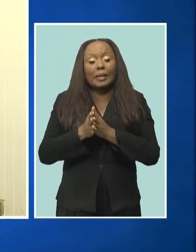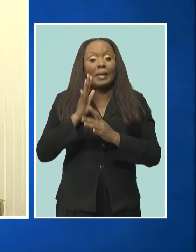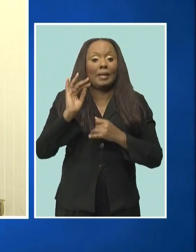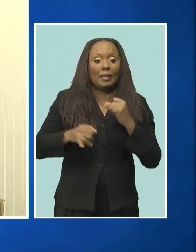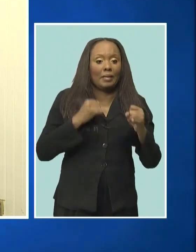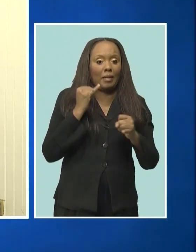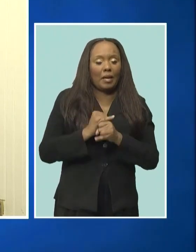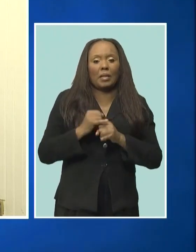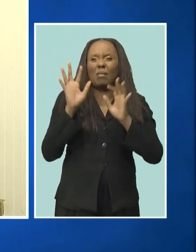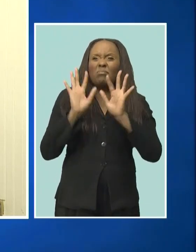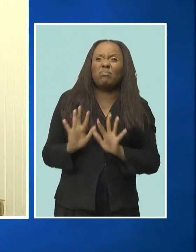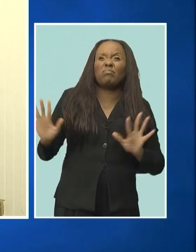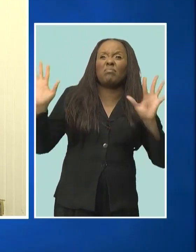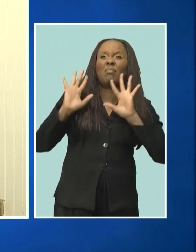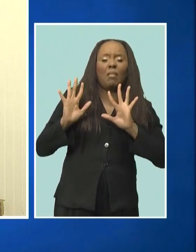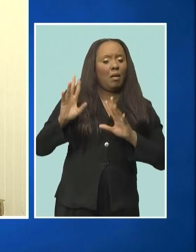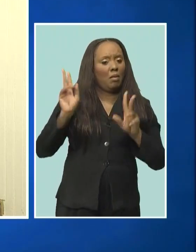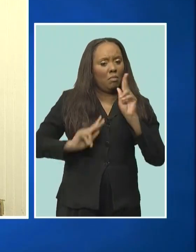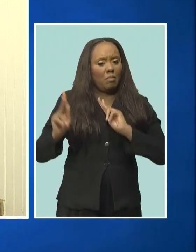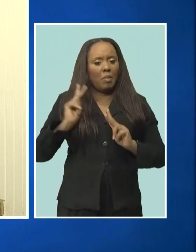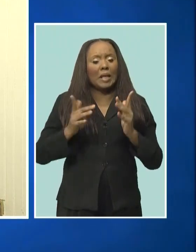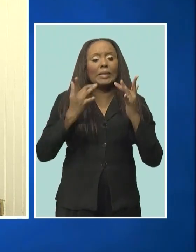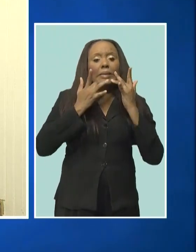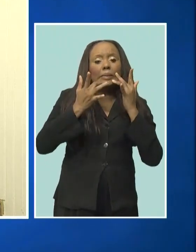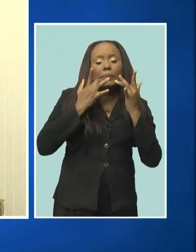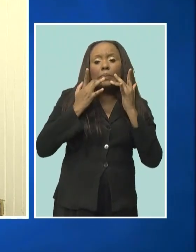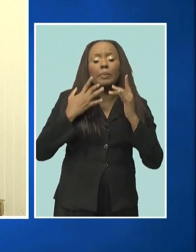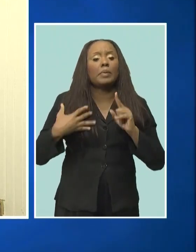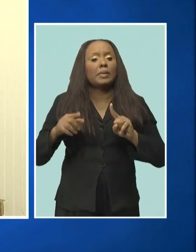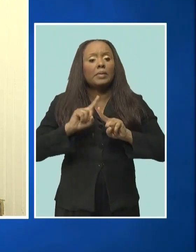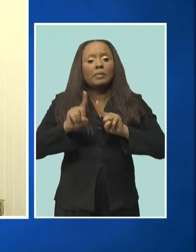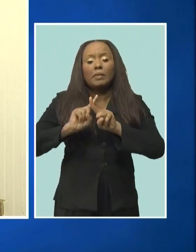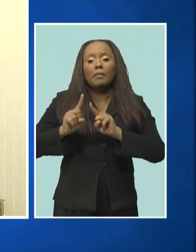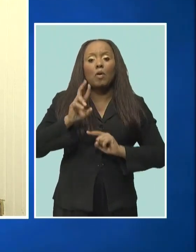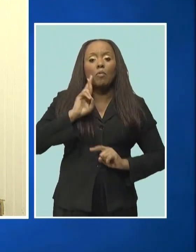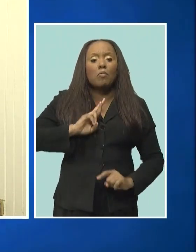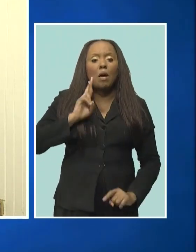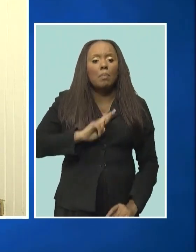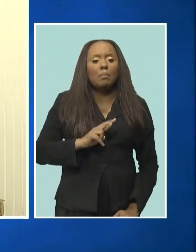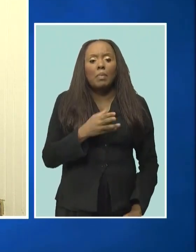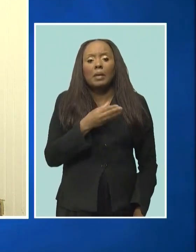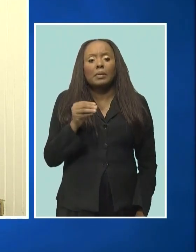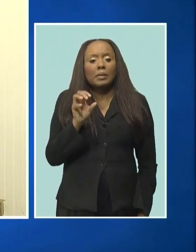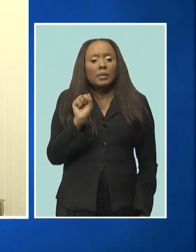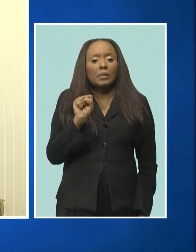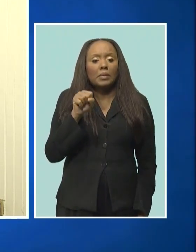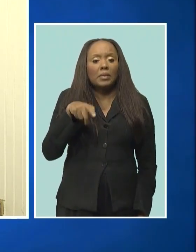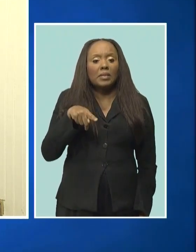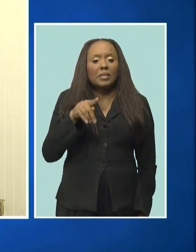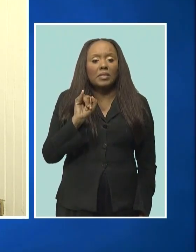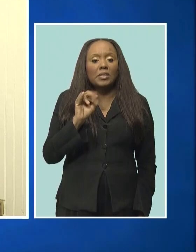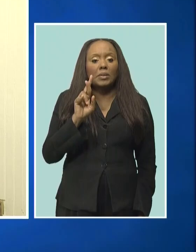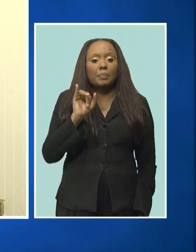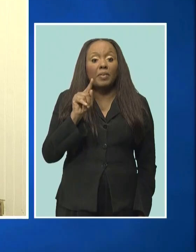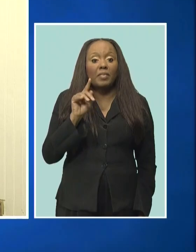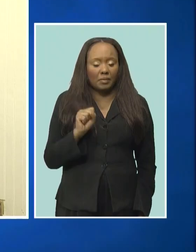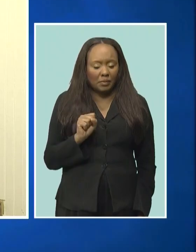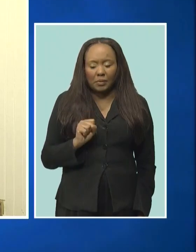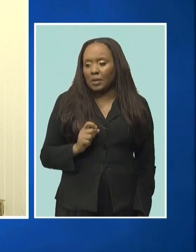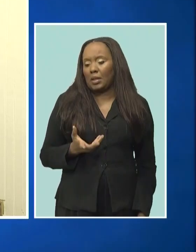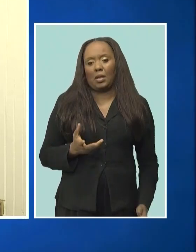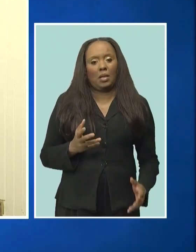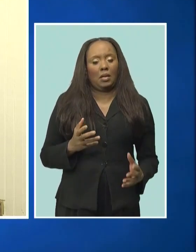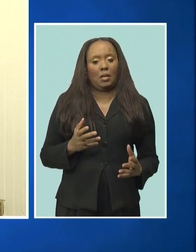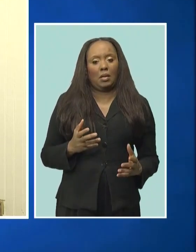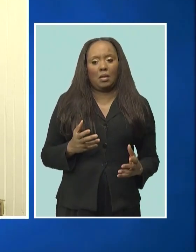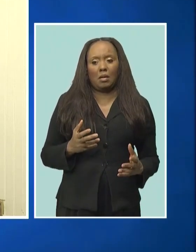people testing premier spirits and looking for new experiences. There's data that the